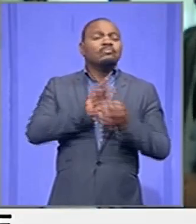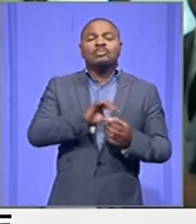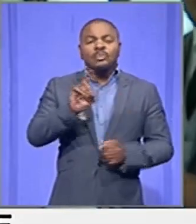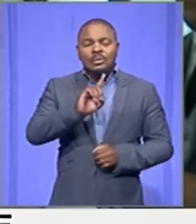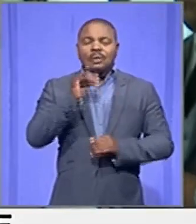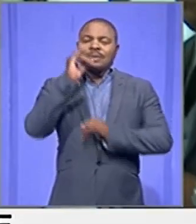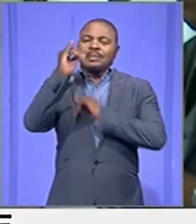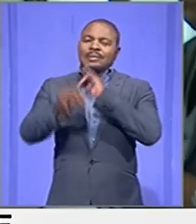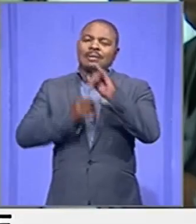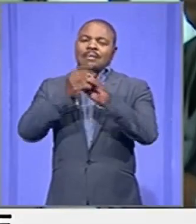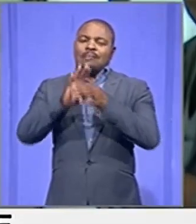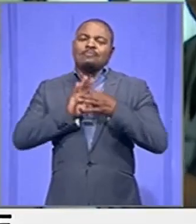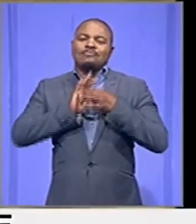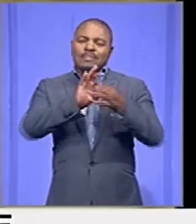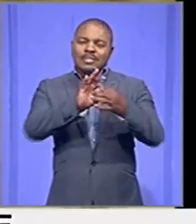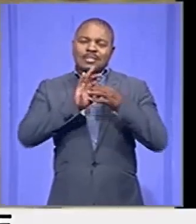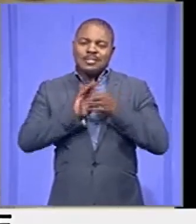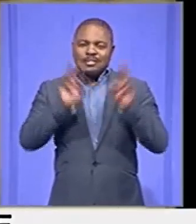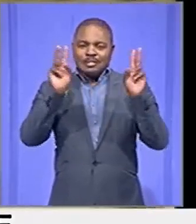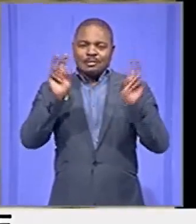of international relations.